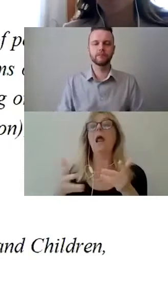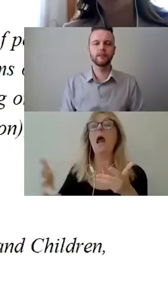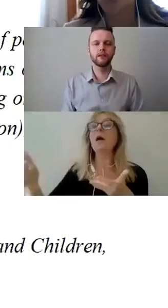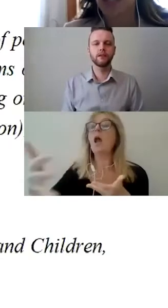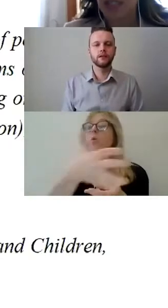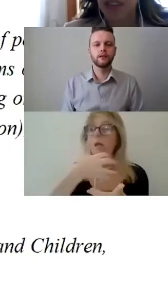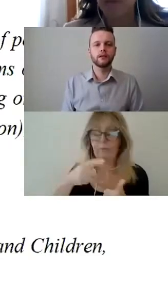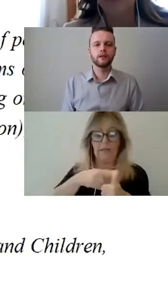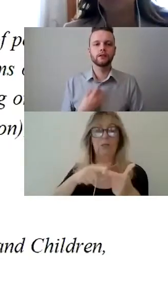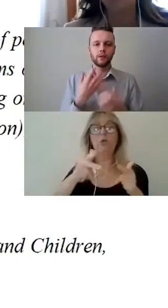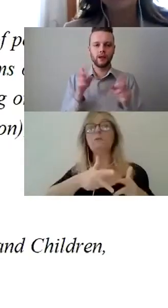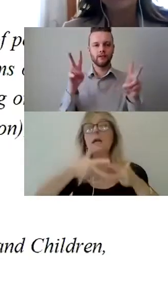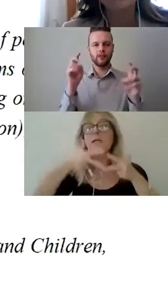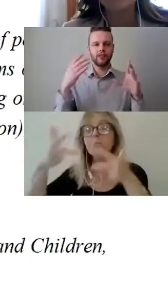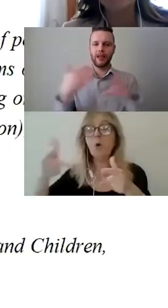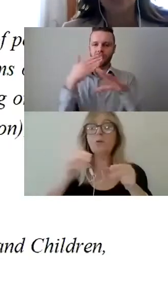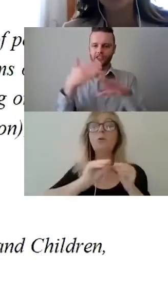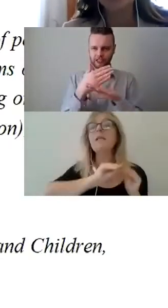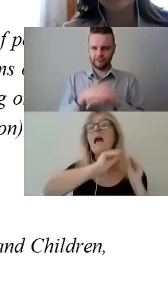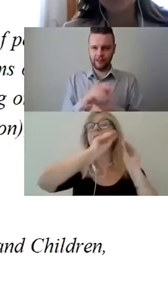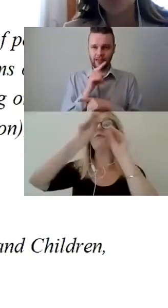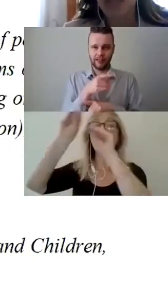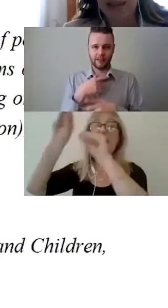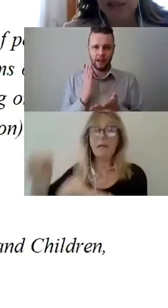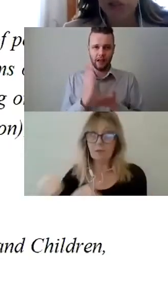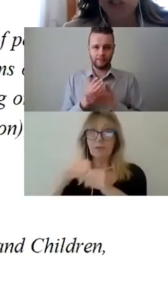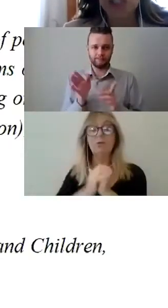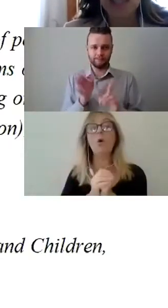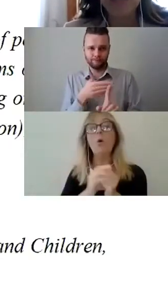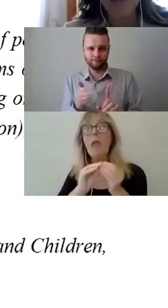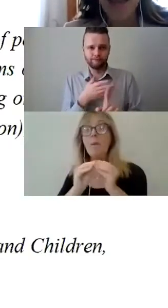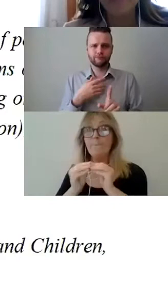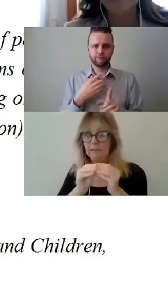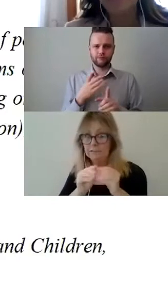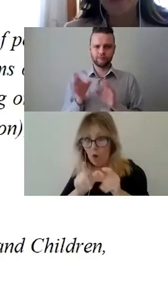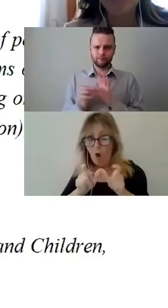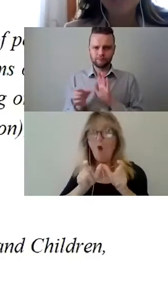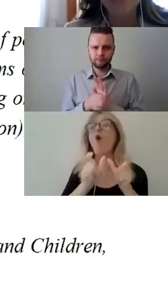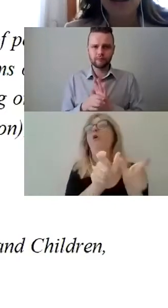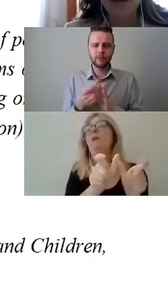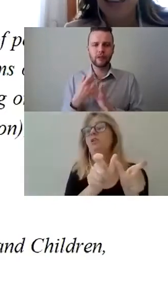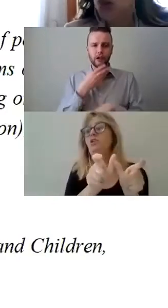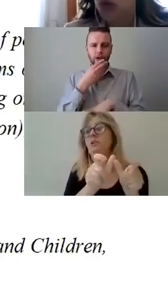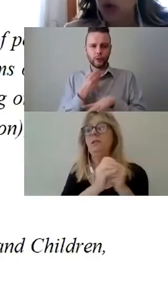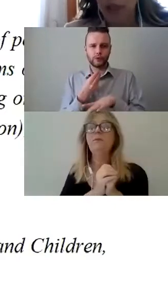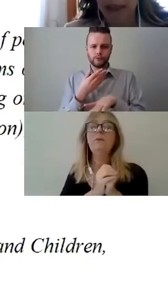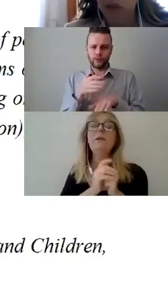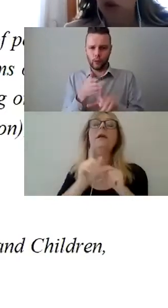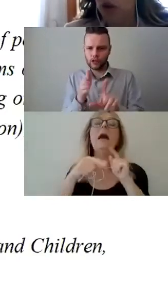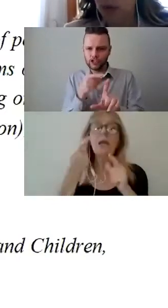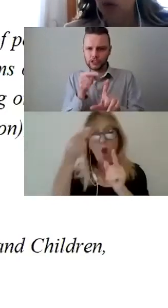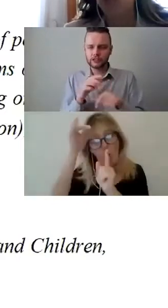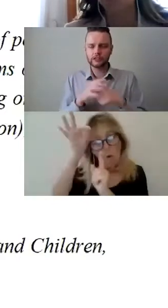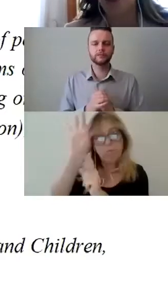So we have the action. This is the coercion of the recruitment, use of coercion,